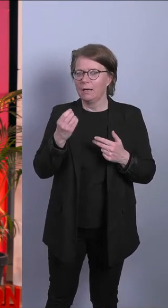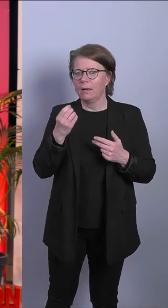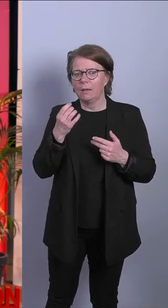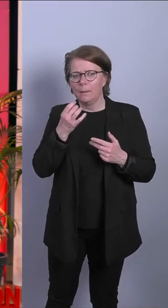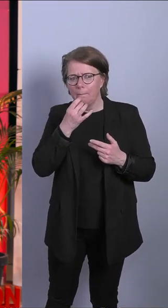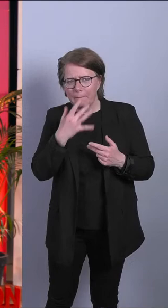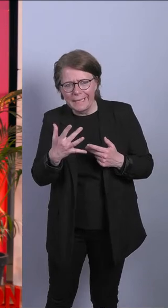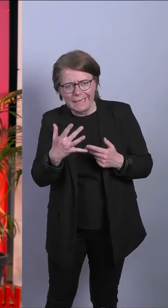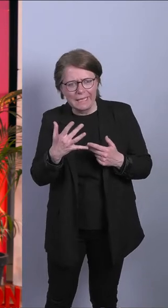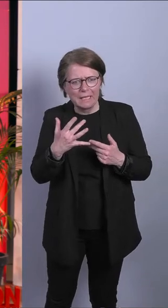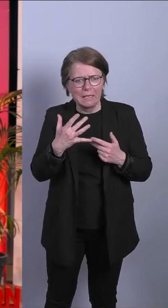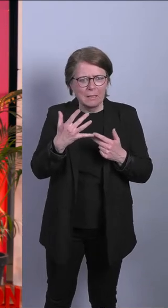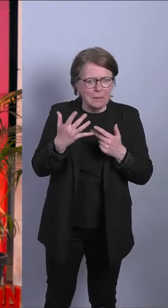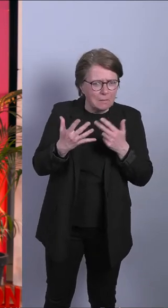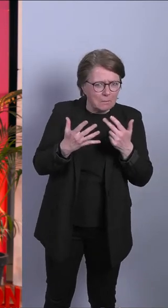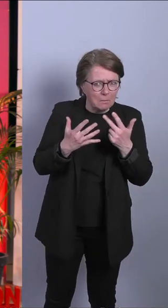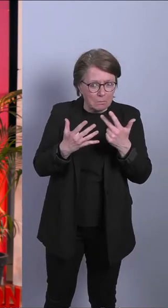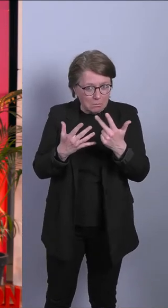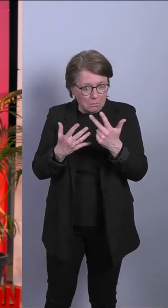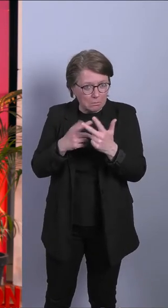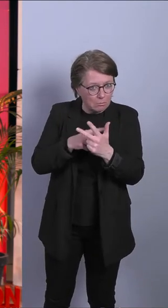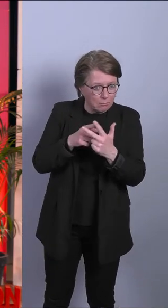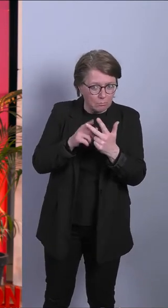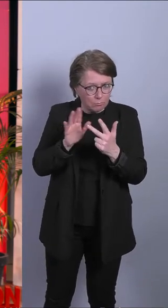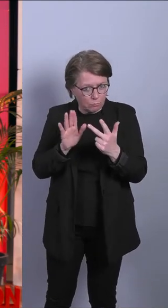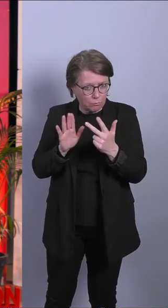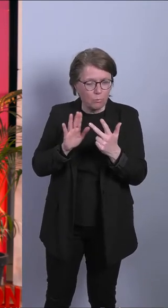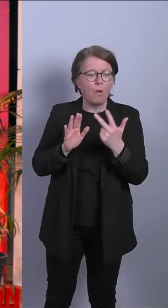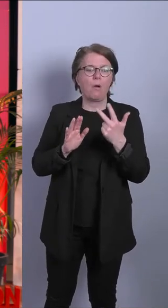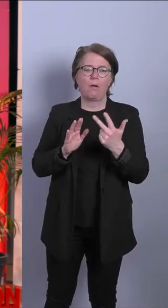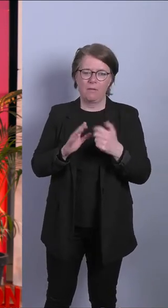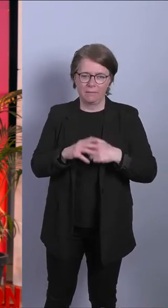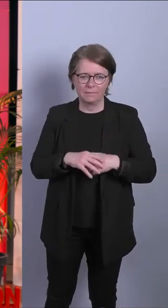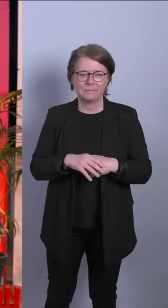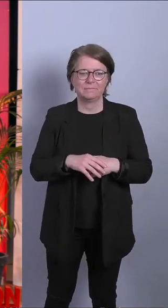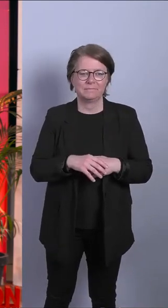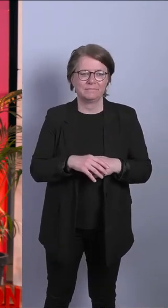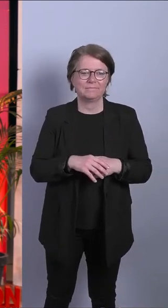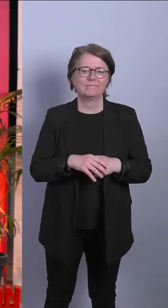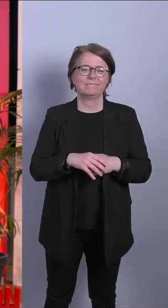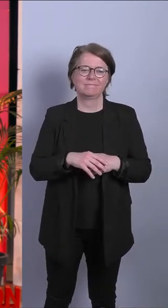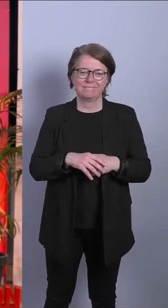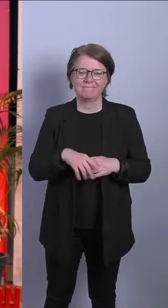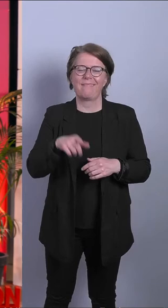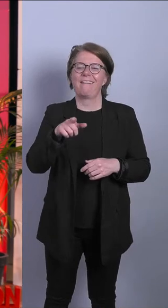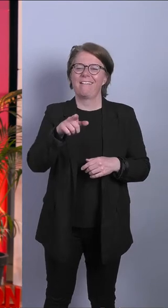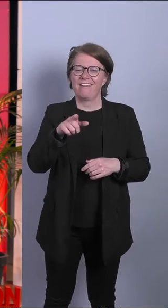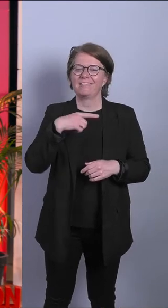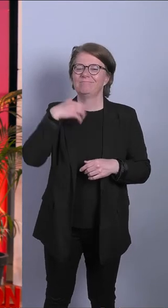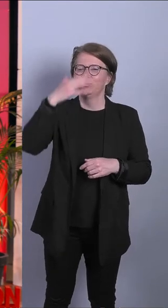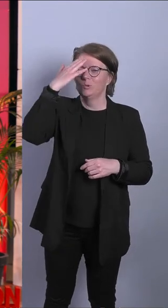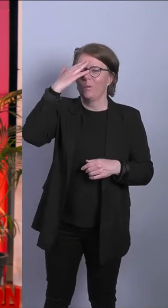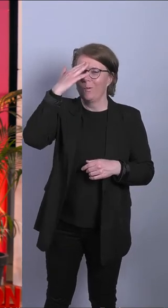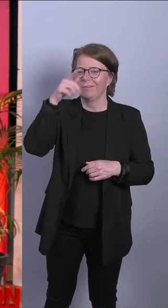Pink and purple? Those are the three colors? Excellent. Just as in the...